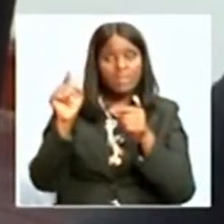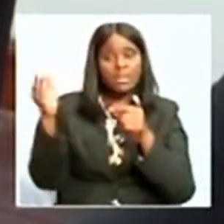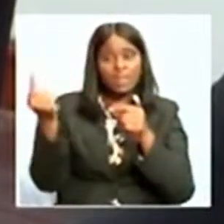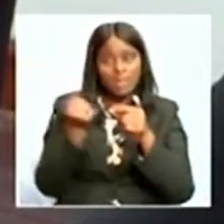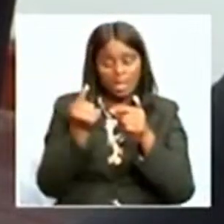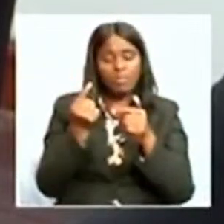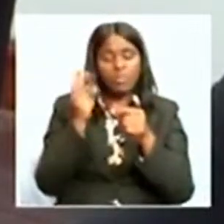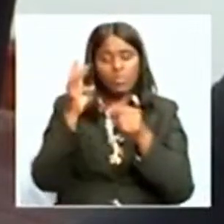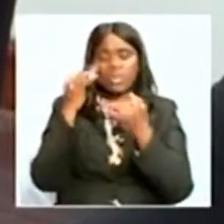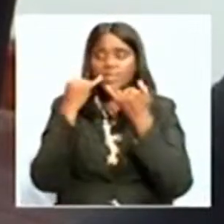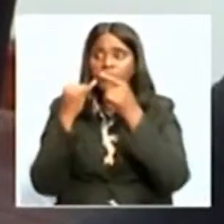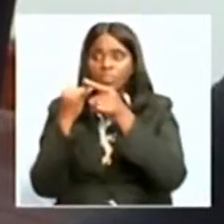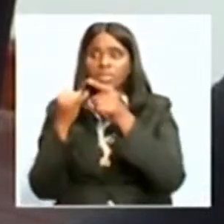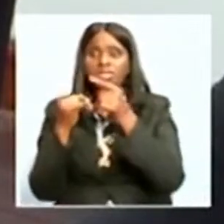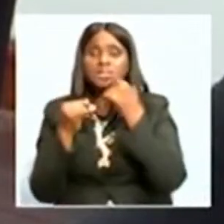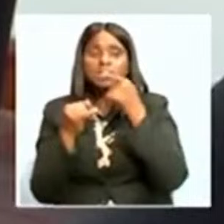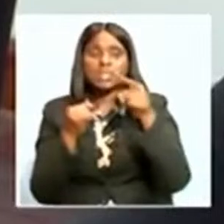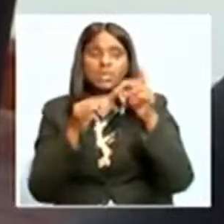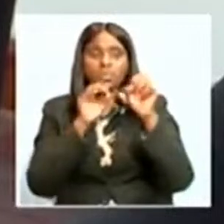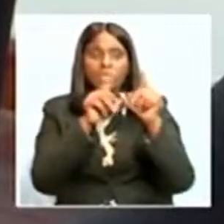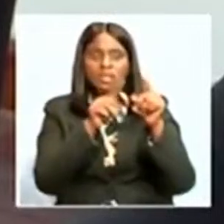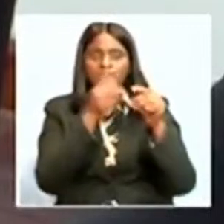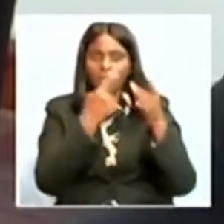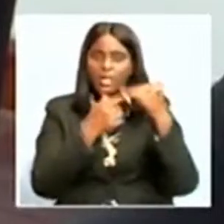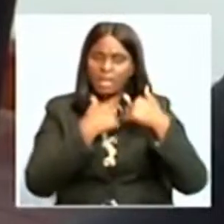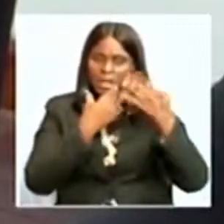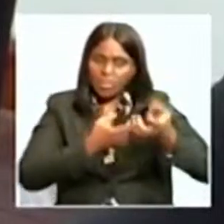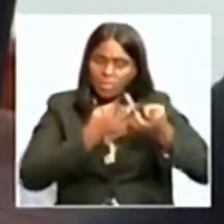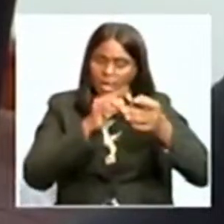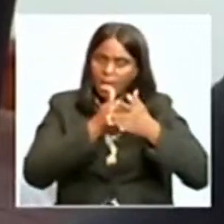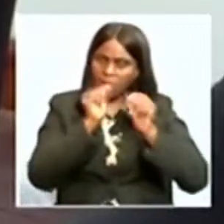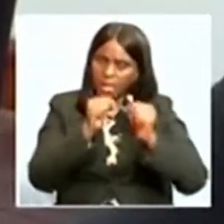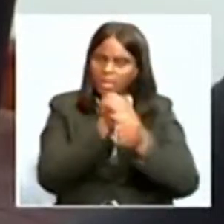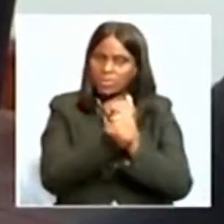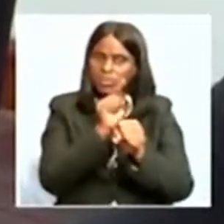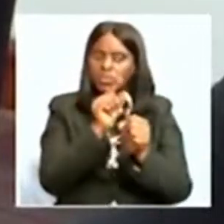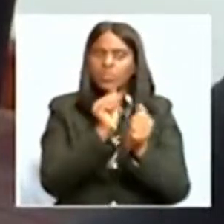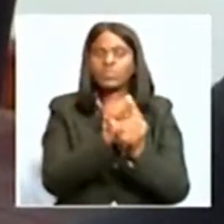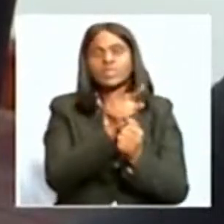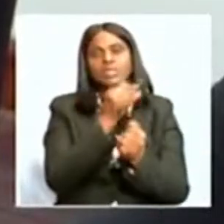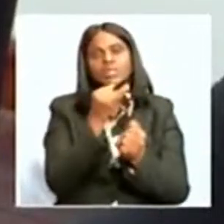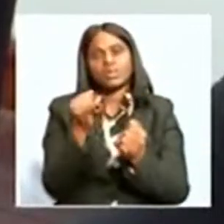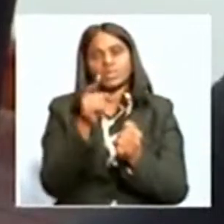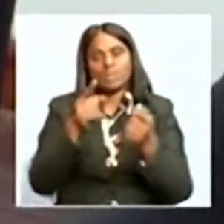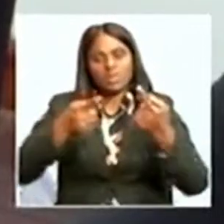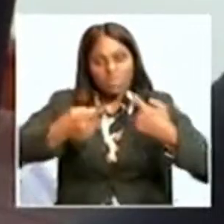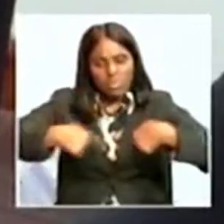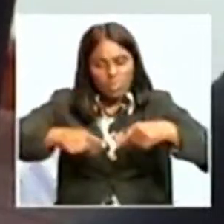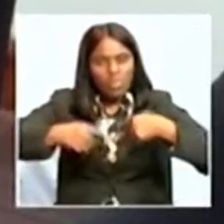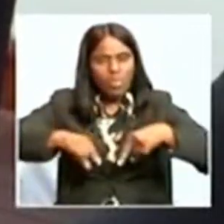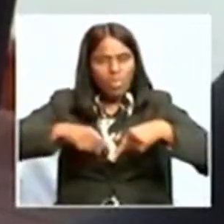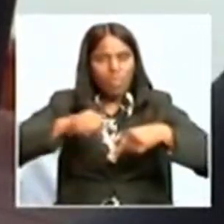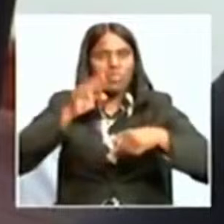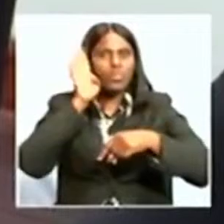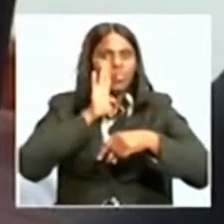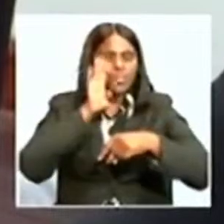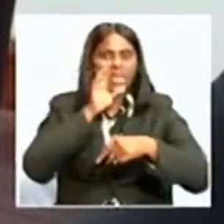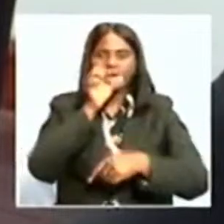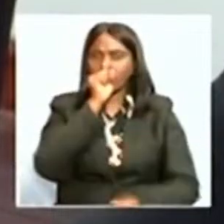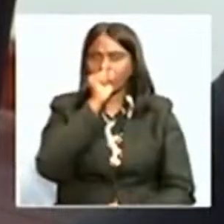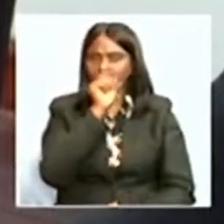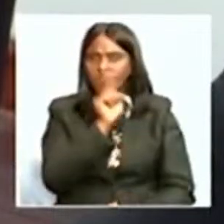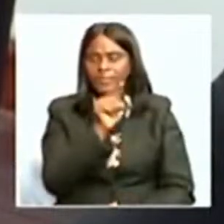come forward, we will tell them saying, okay, this has been raised, saying how can we deal with the issue of local alcoholic